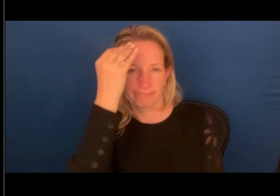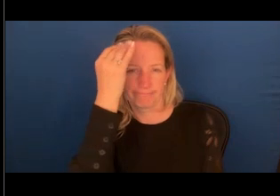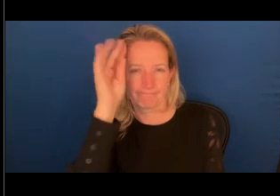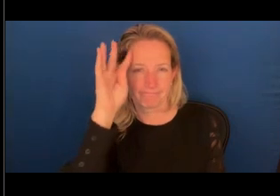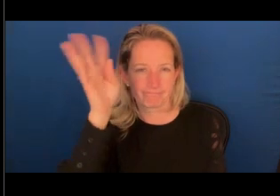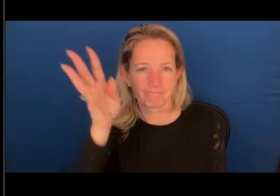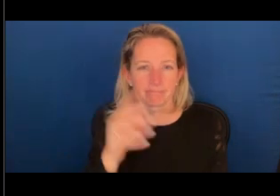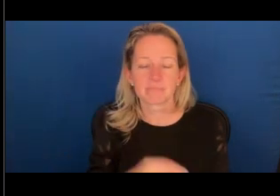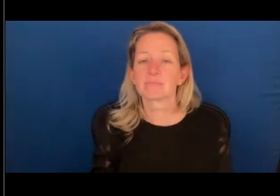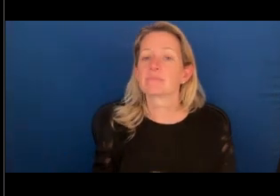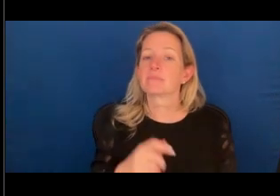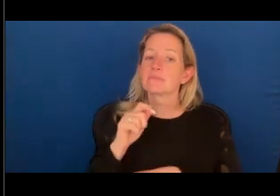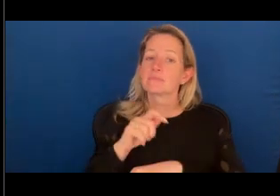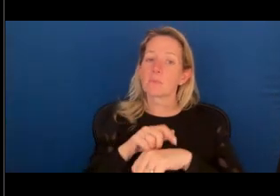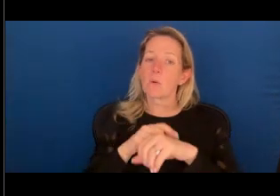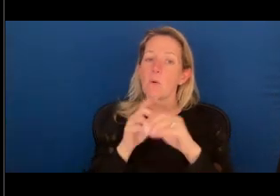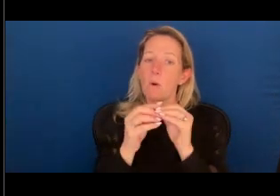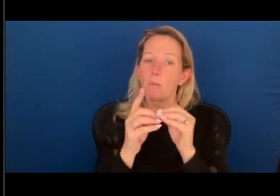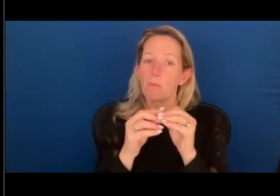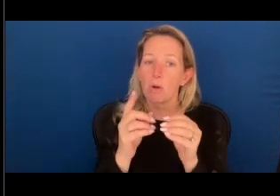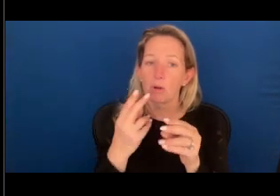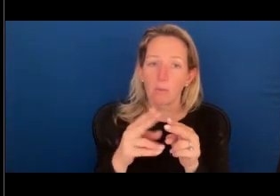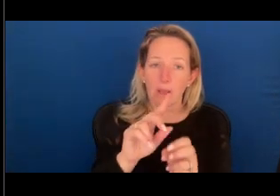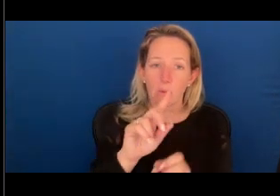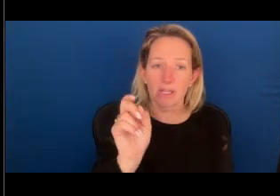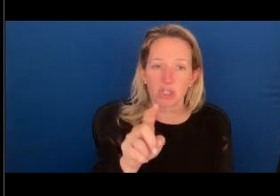you. Time for one more quick question.